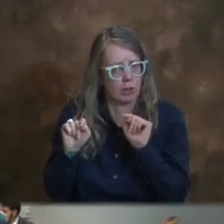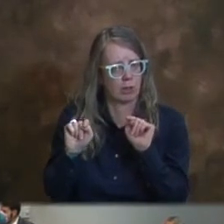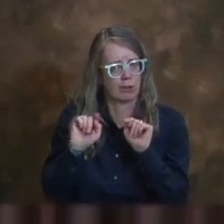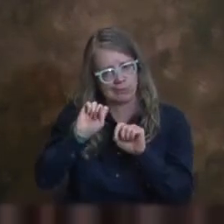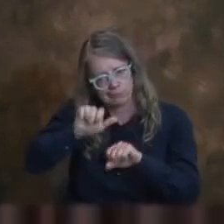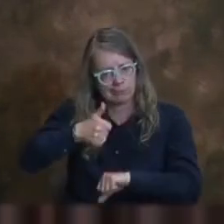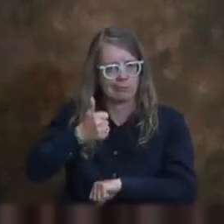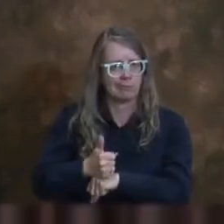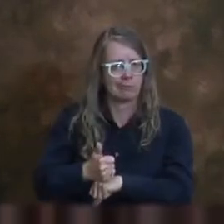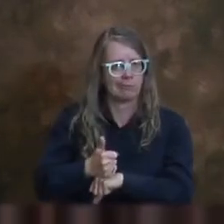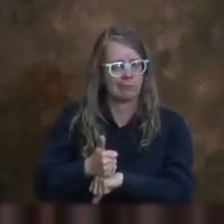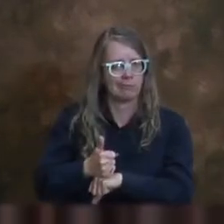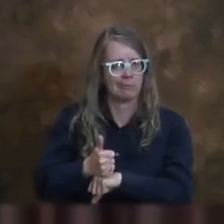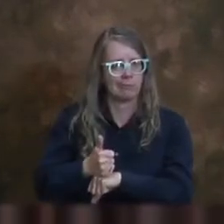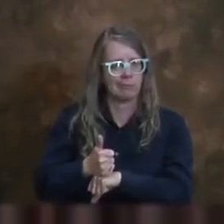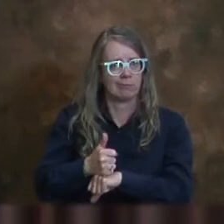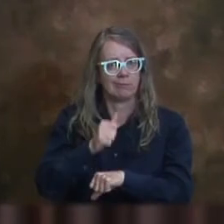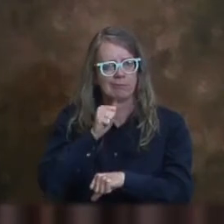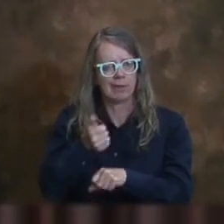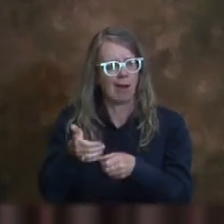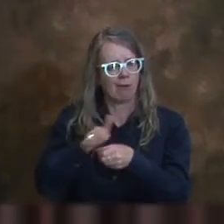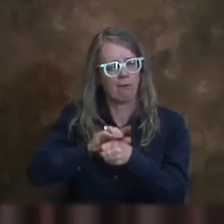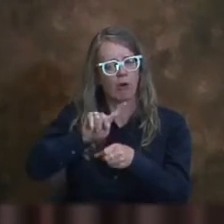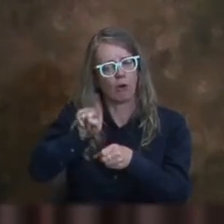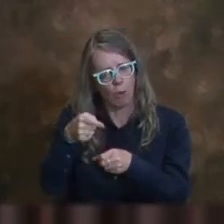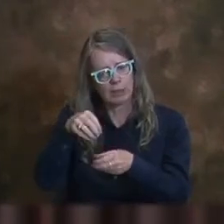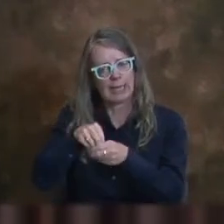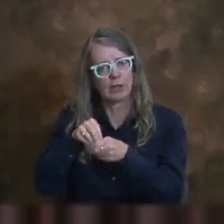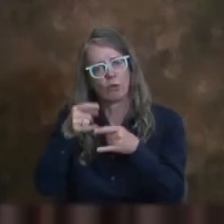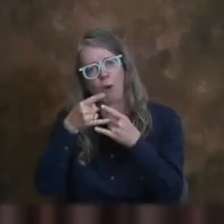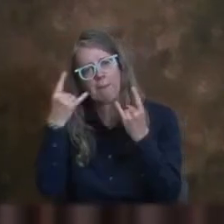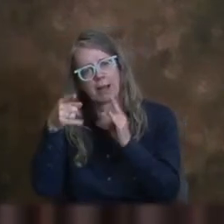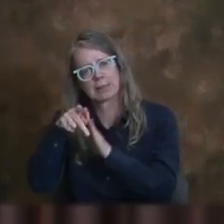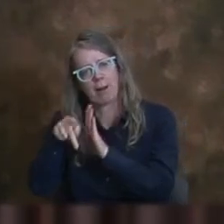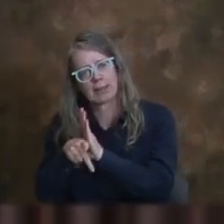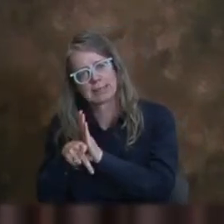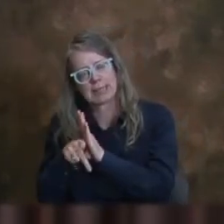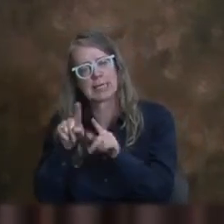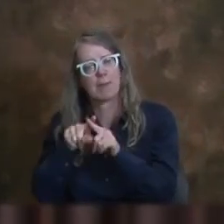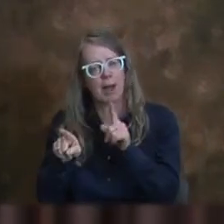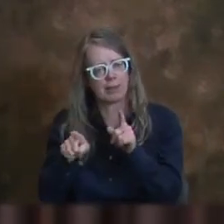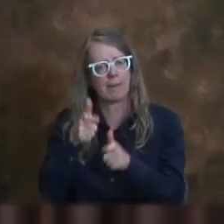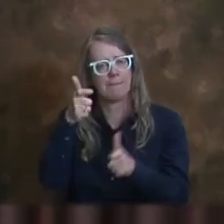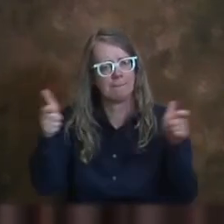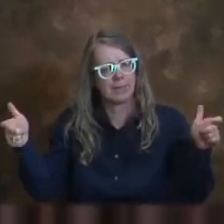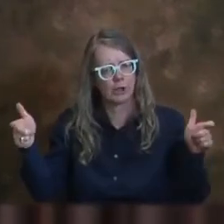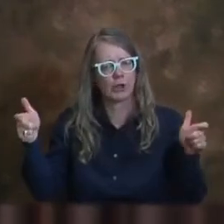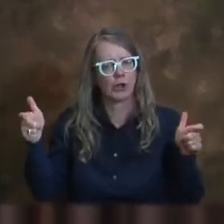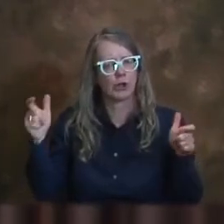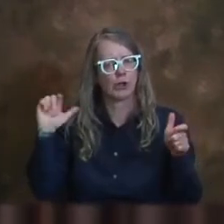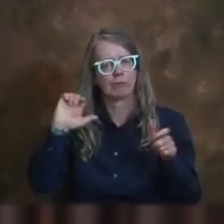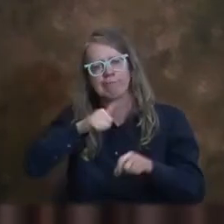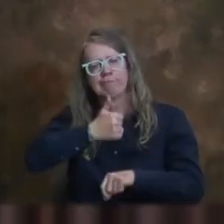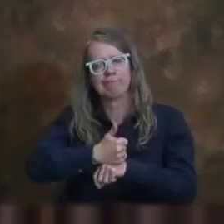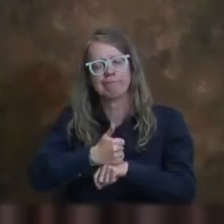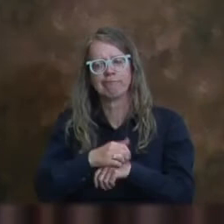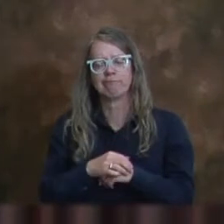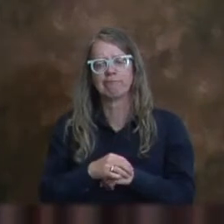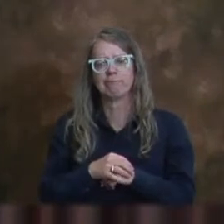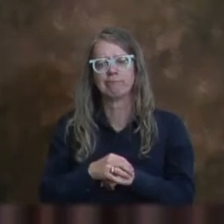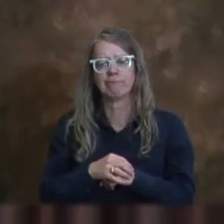cover just the indoor mask policy. It's sort of larger than that. But we should,